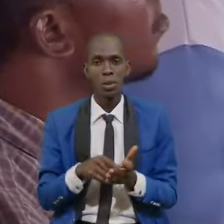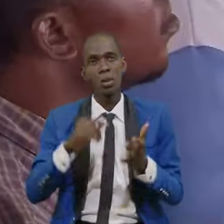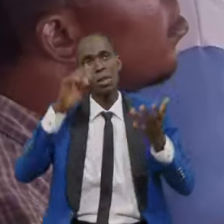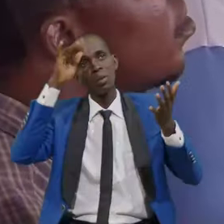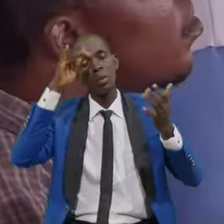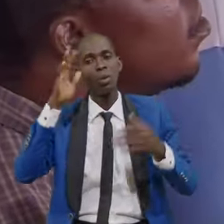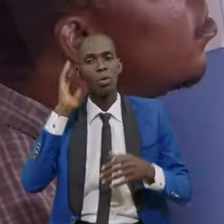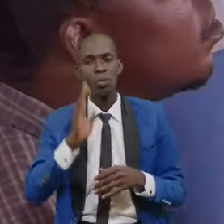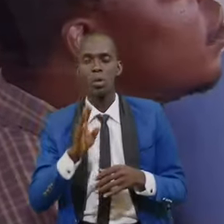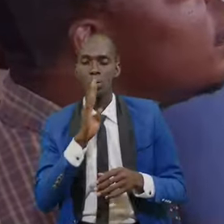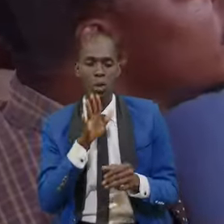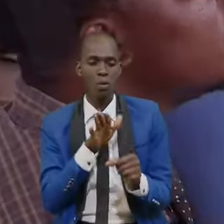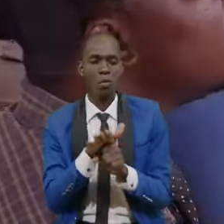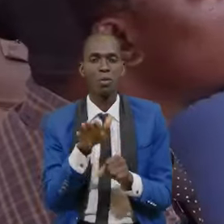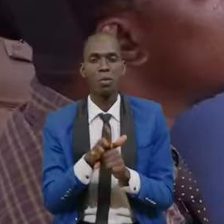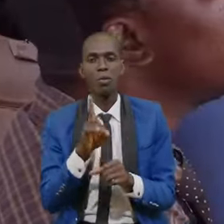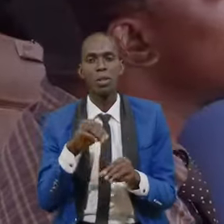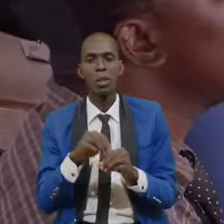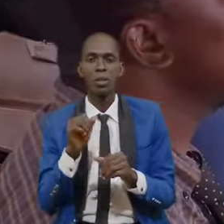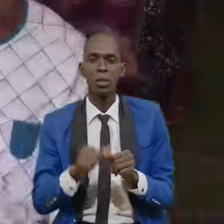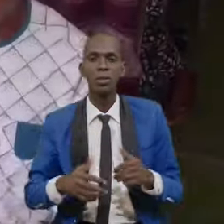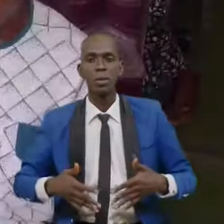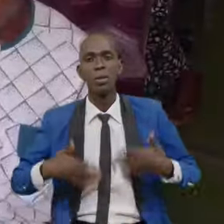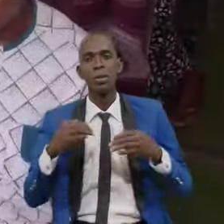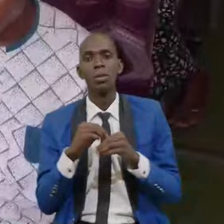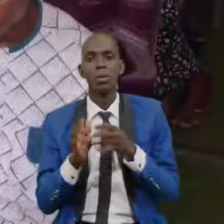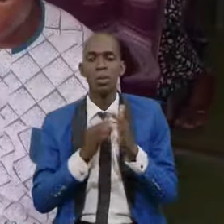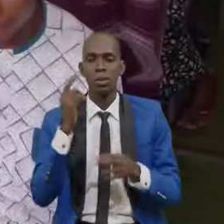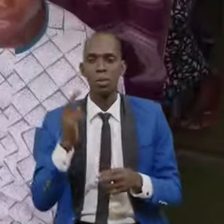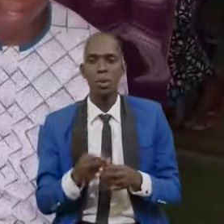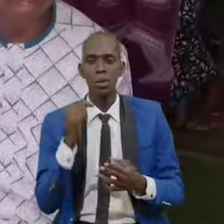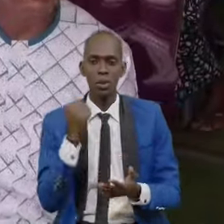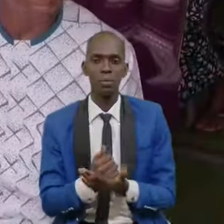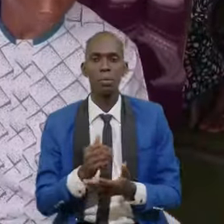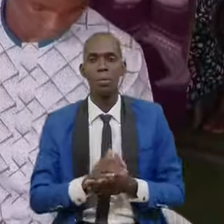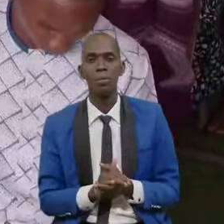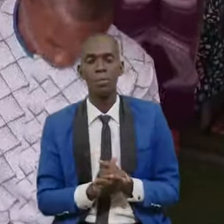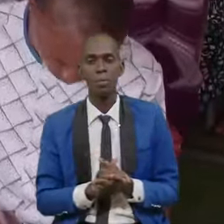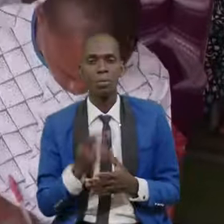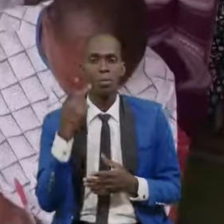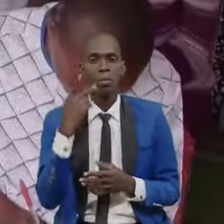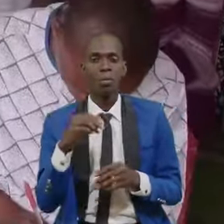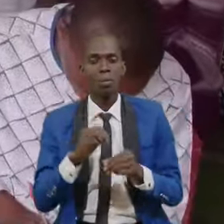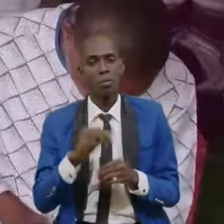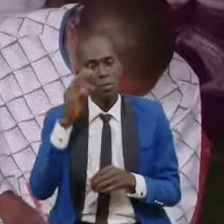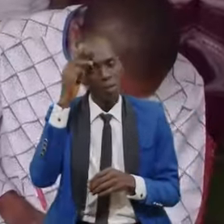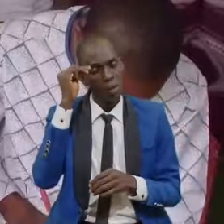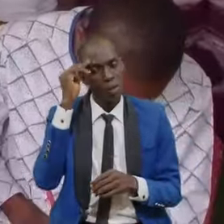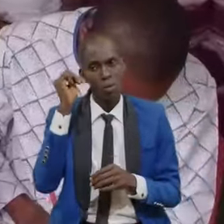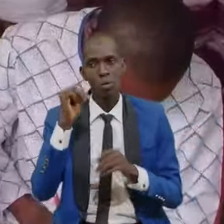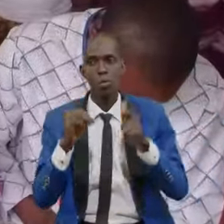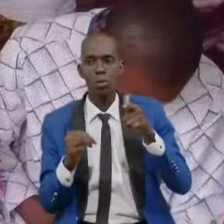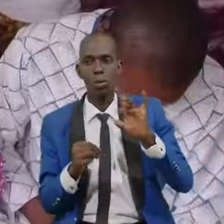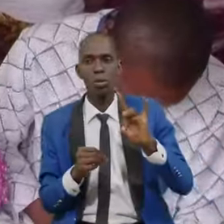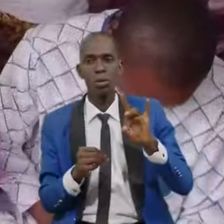be fulfilled in every life in Jesus' name. Look at Matthew chapter 28. I'm reading